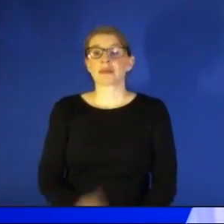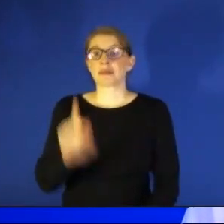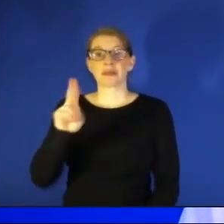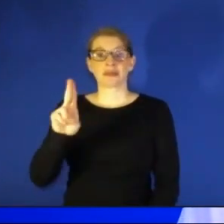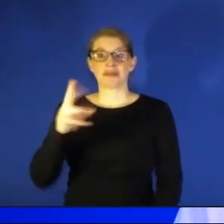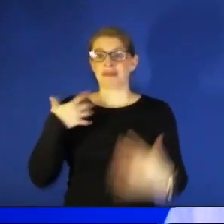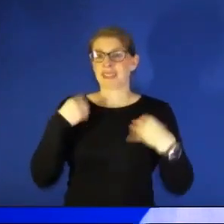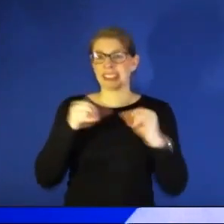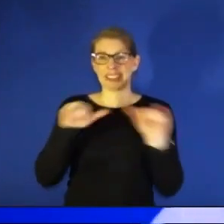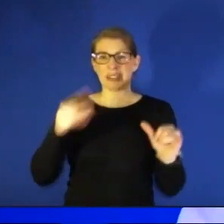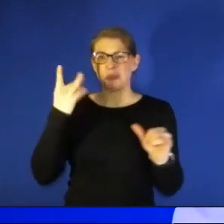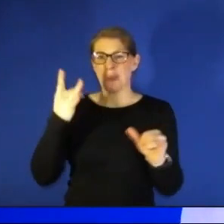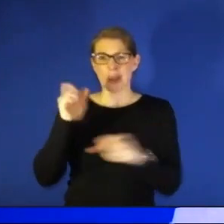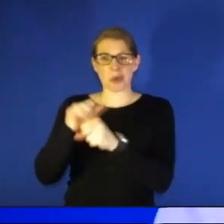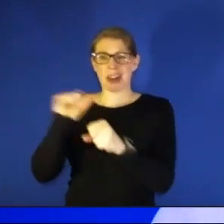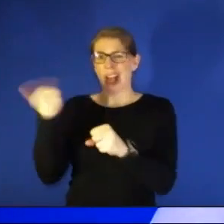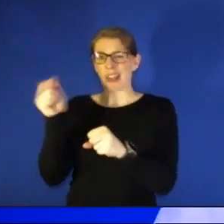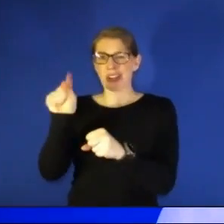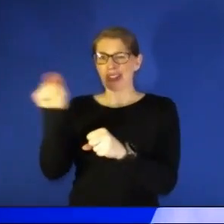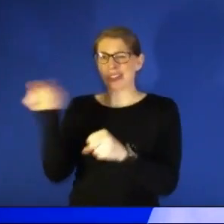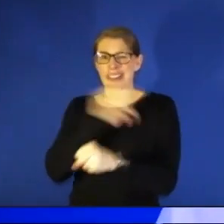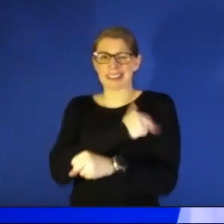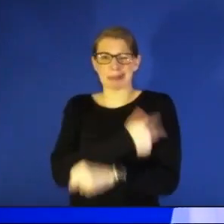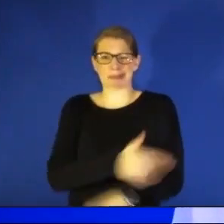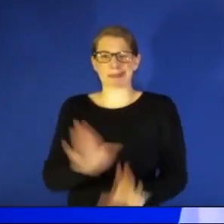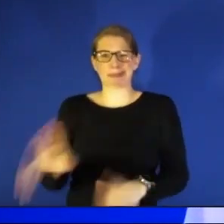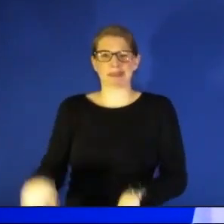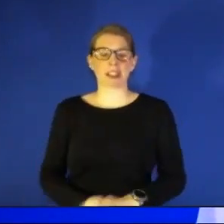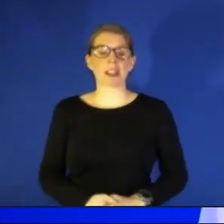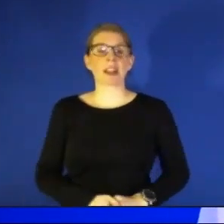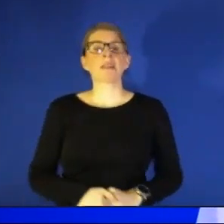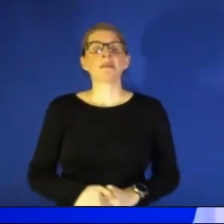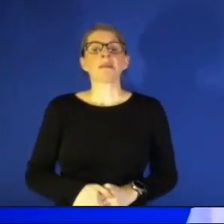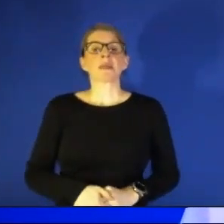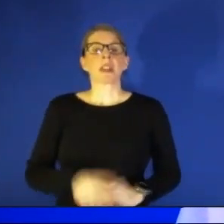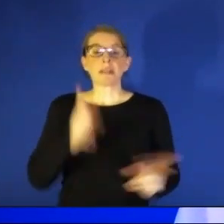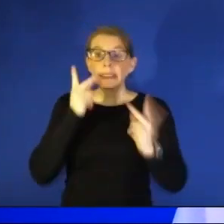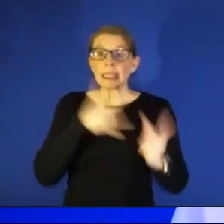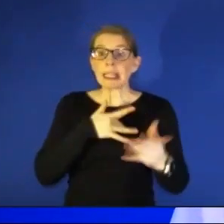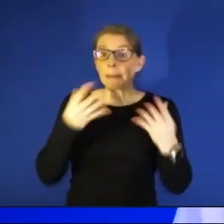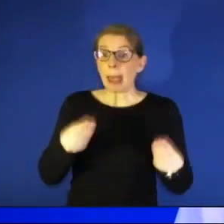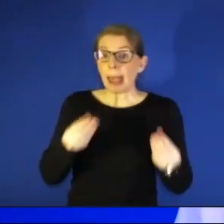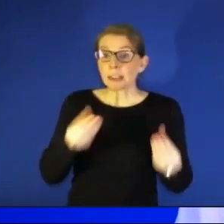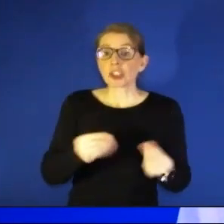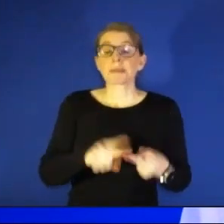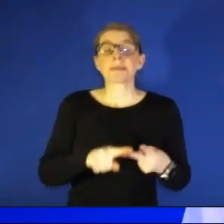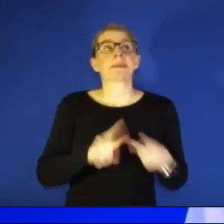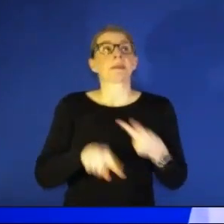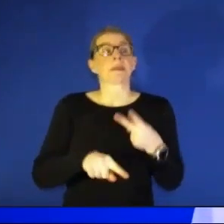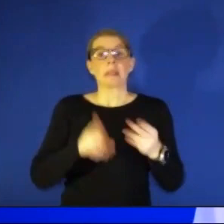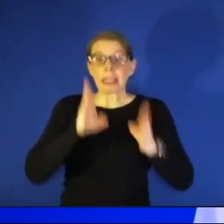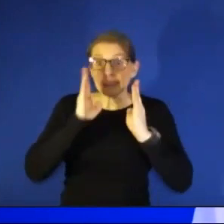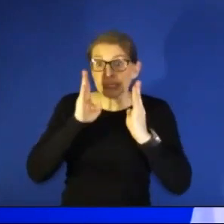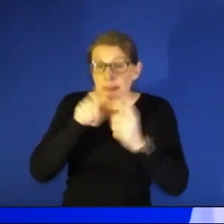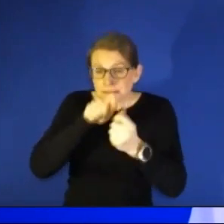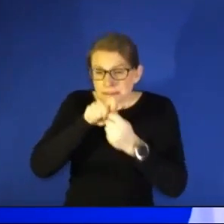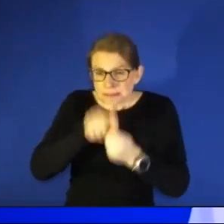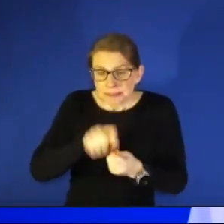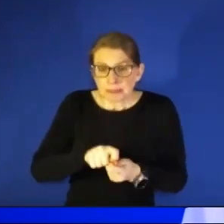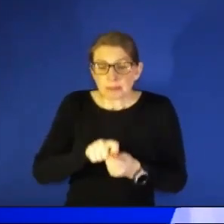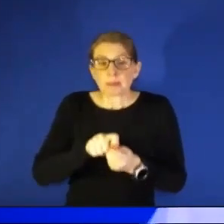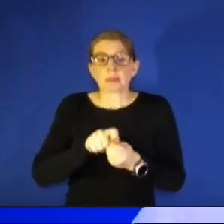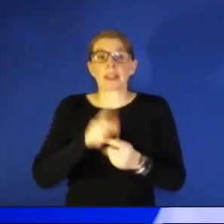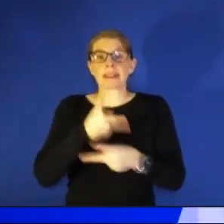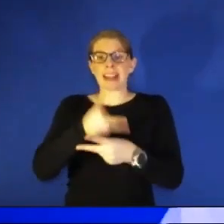else? We've heard and seen all of the compassion and the attention to detail that goes into taking care of